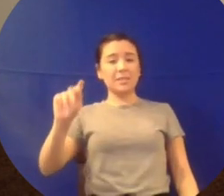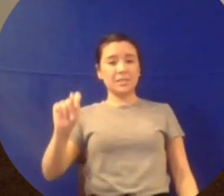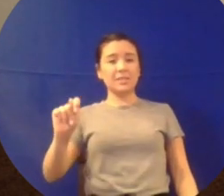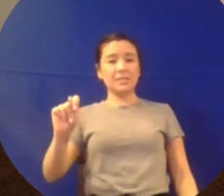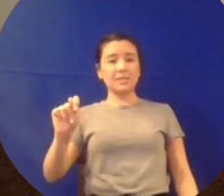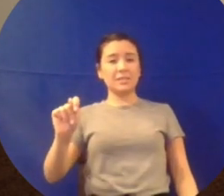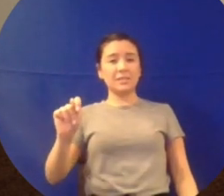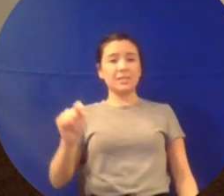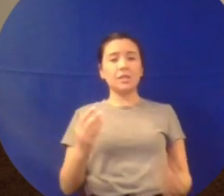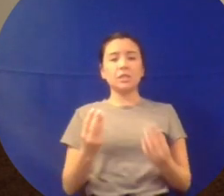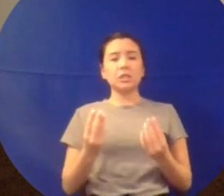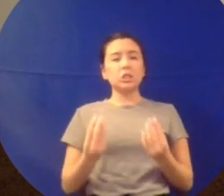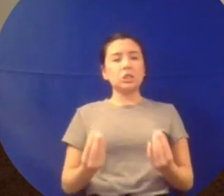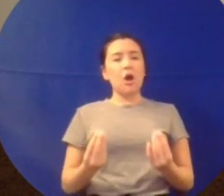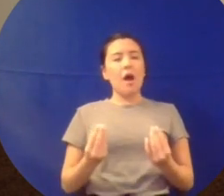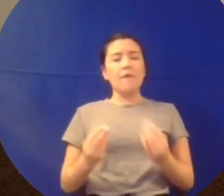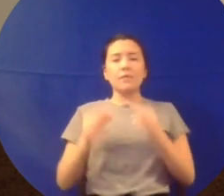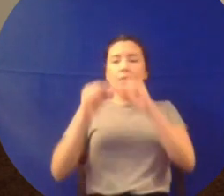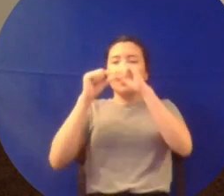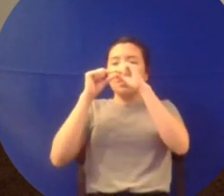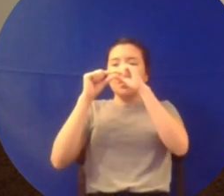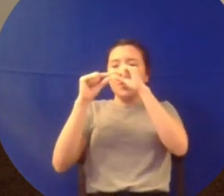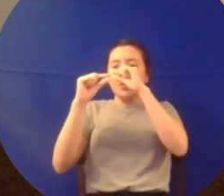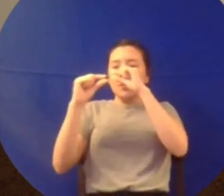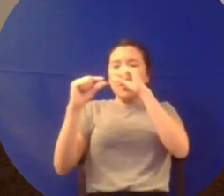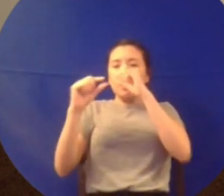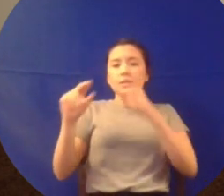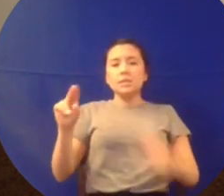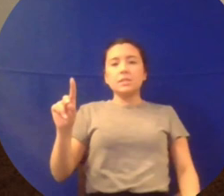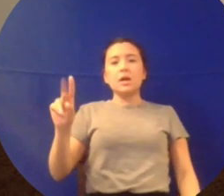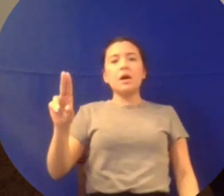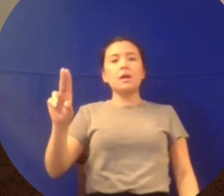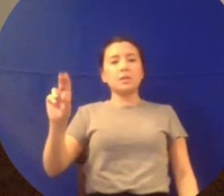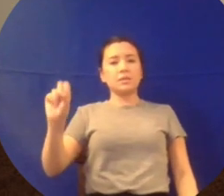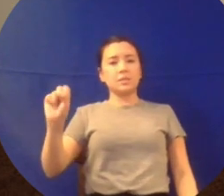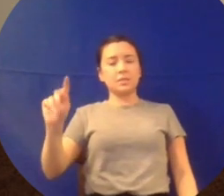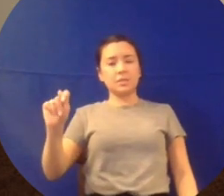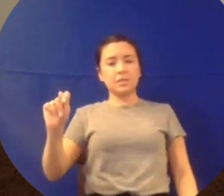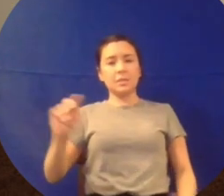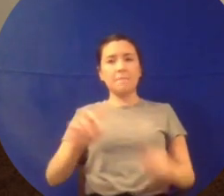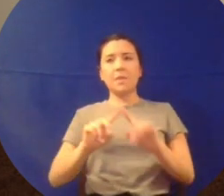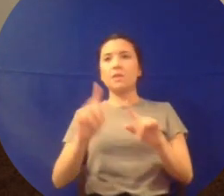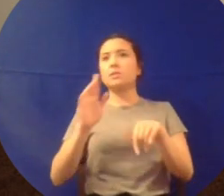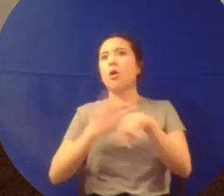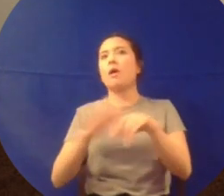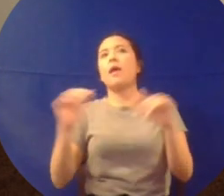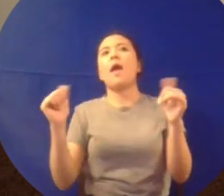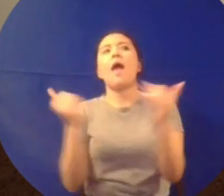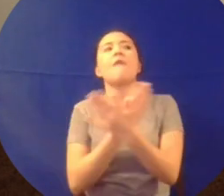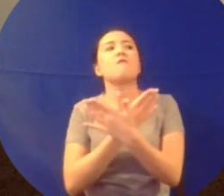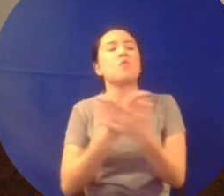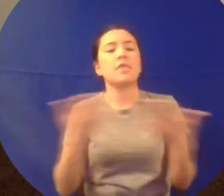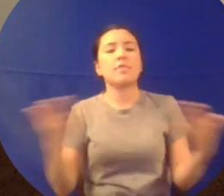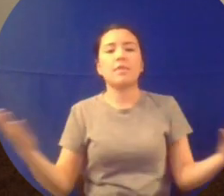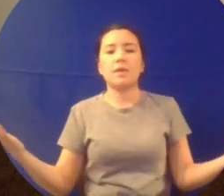Soft, fine dust, but it's on everything.